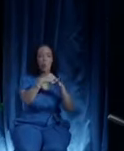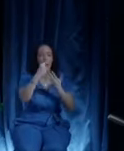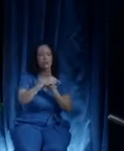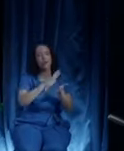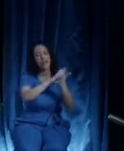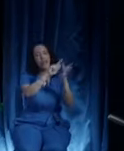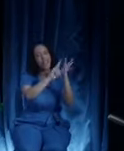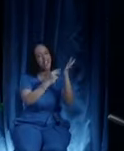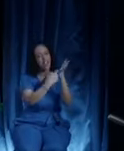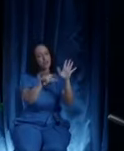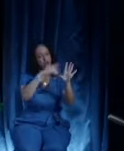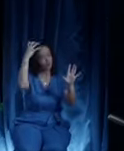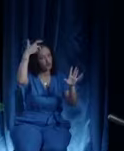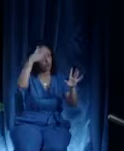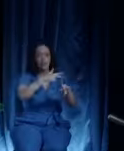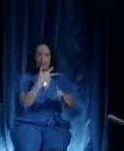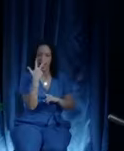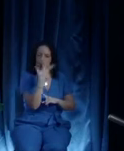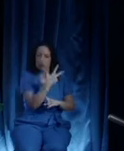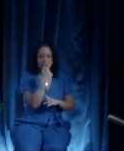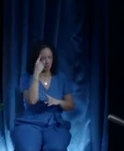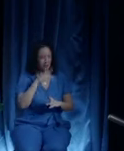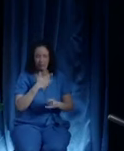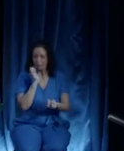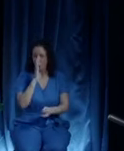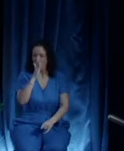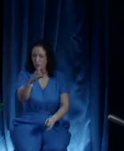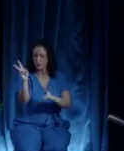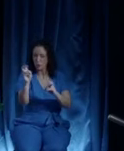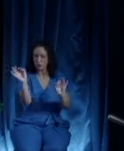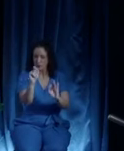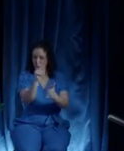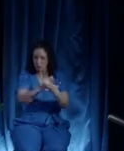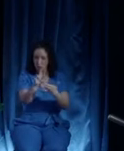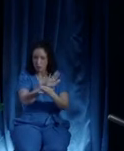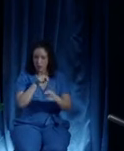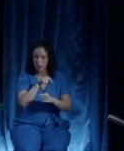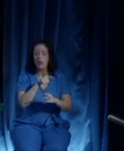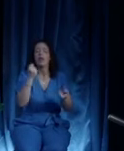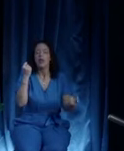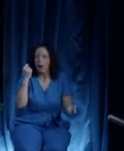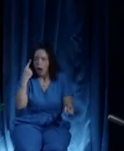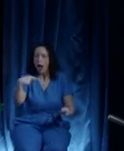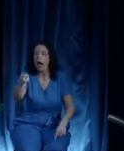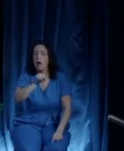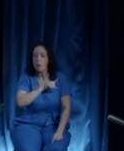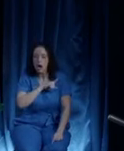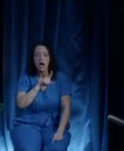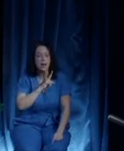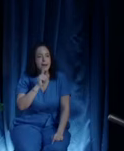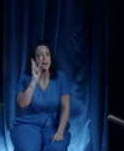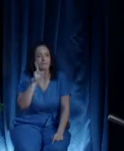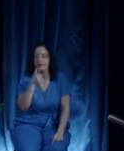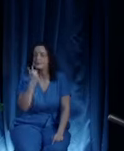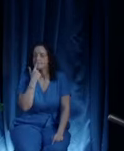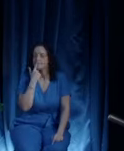me like a really obvious topic that no one else had written a book about. And then I really quickly found out why no one else had written a book about it.